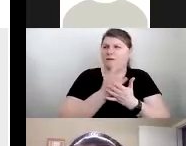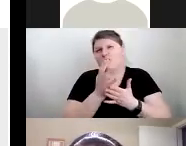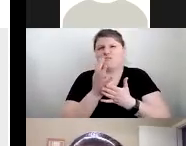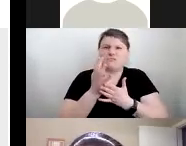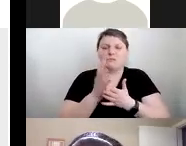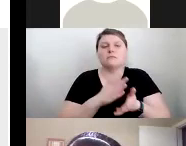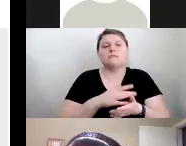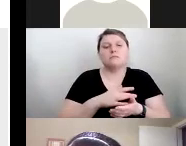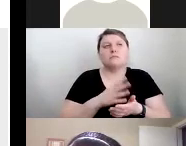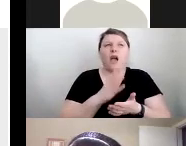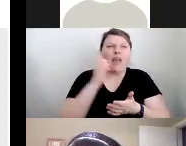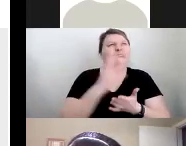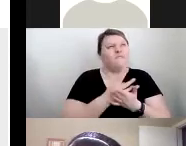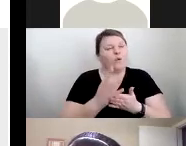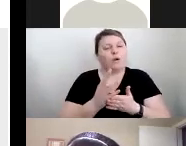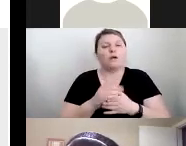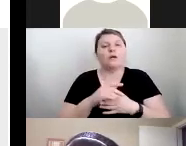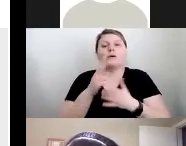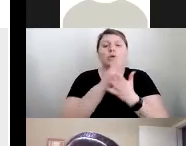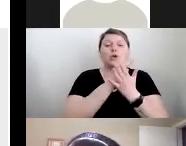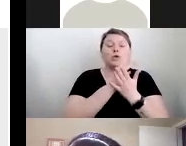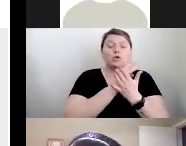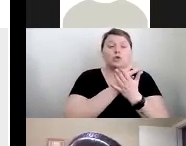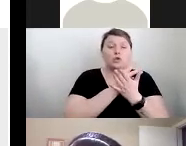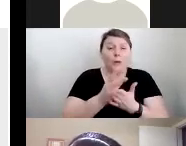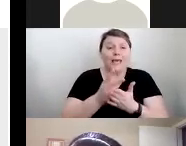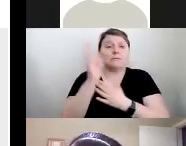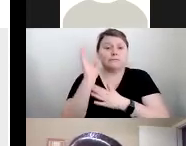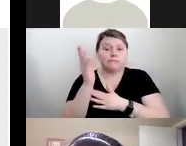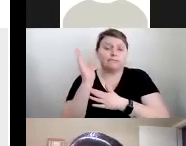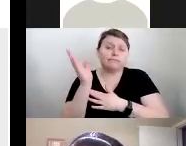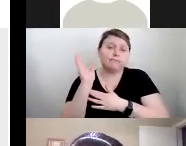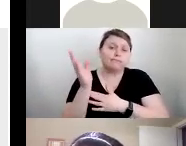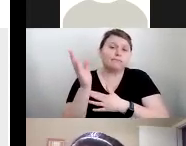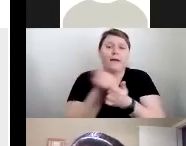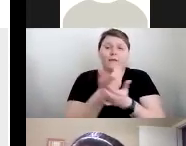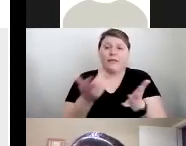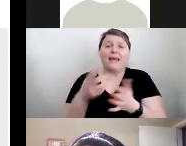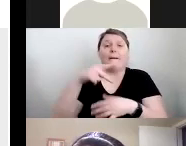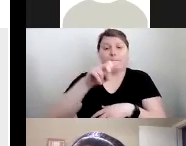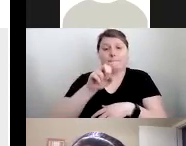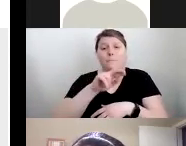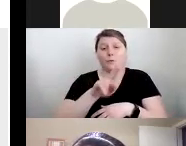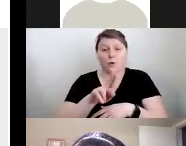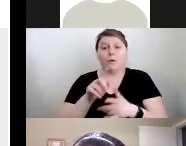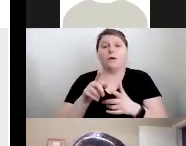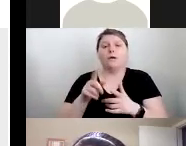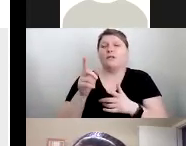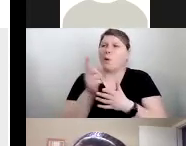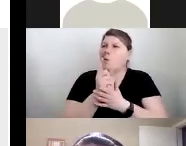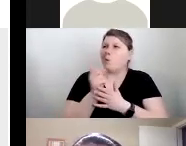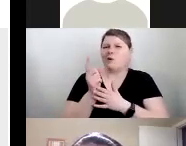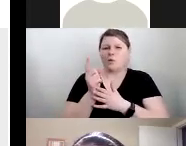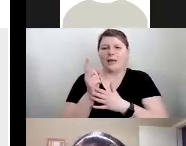I think it's 4, where you do 2 weeks of just lectures, and that's all in Lima, Peru. And then you spend something like a week in